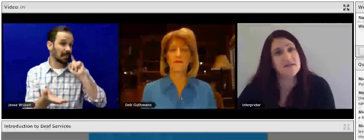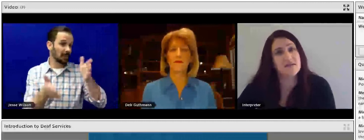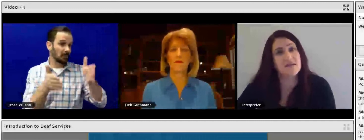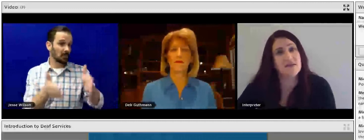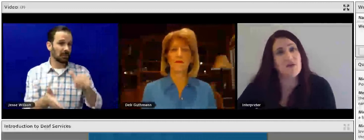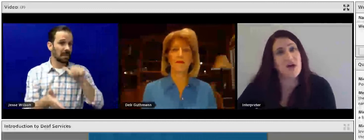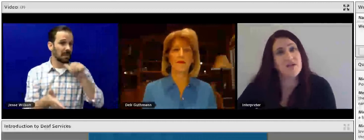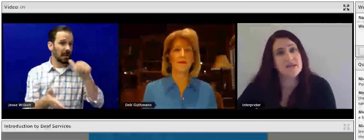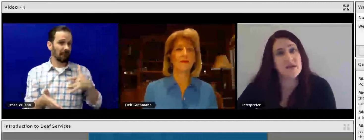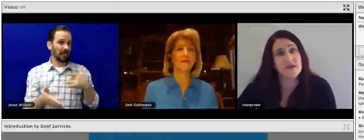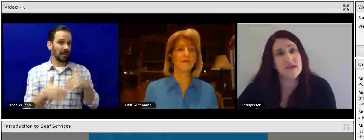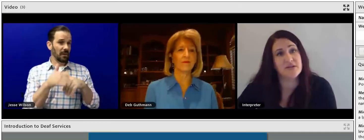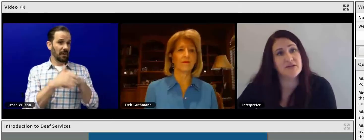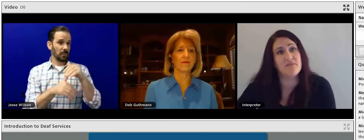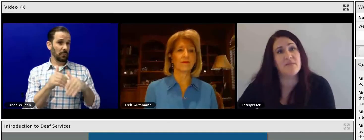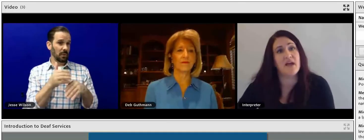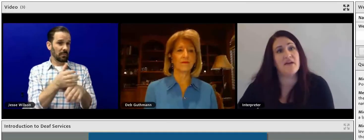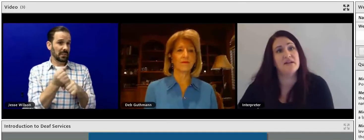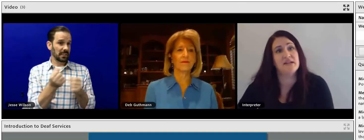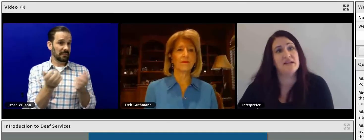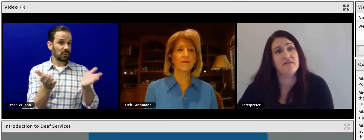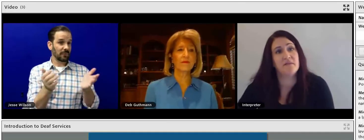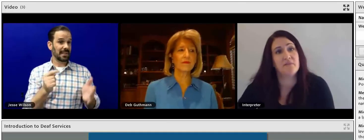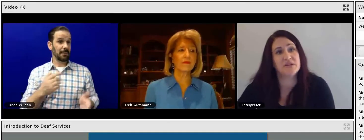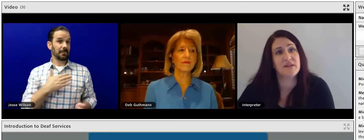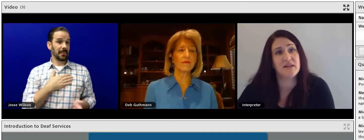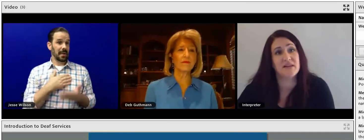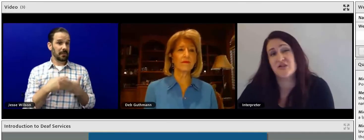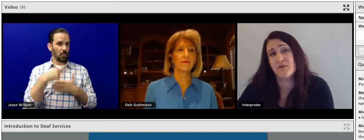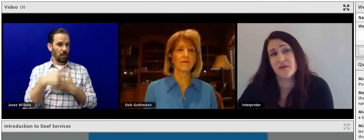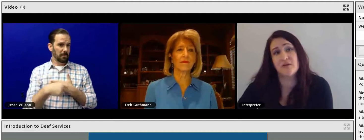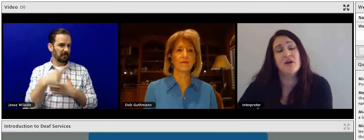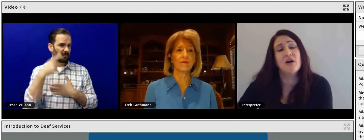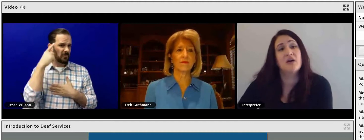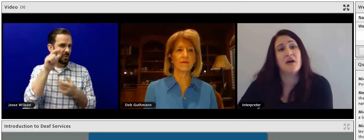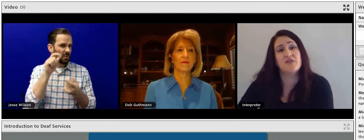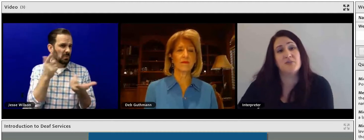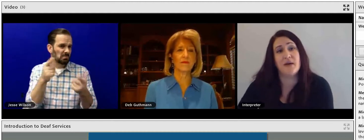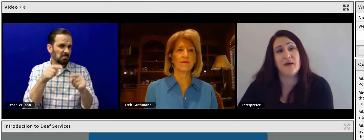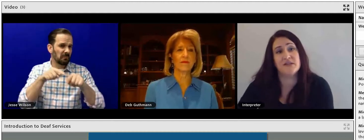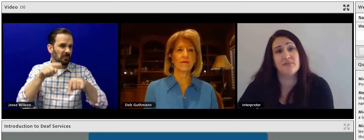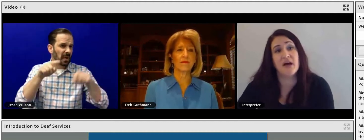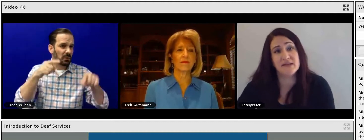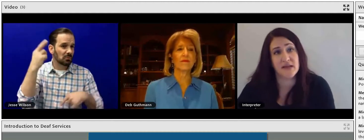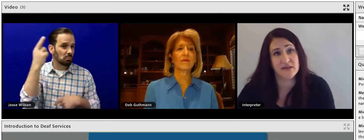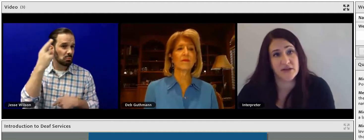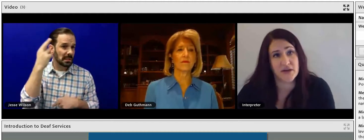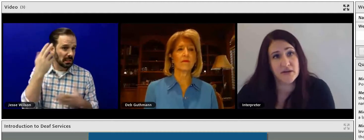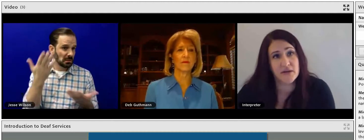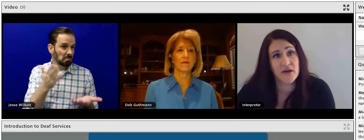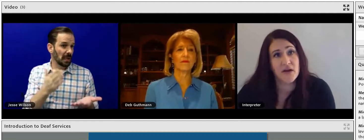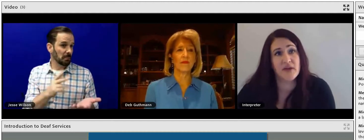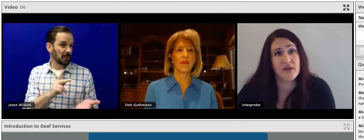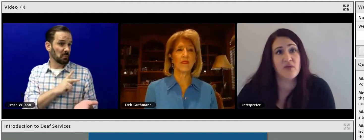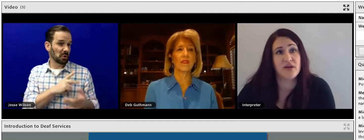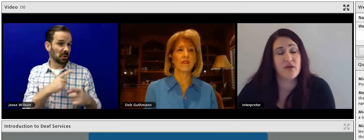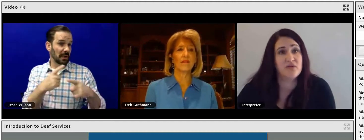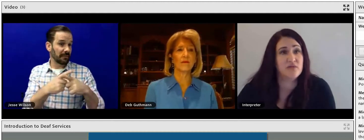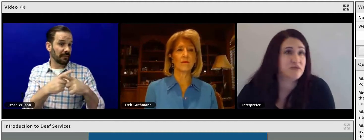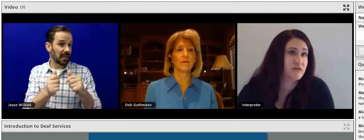services. And other centers that maybe have a deaf person that they don't feel comfortable coming to my